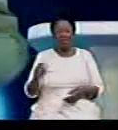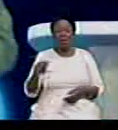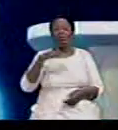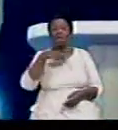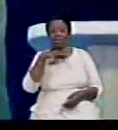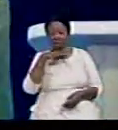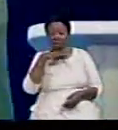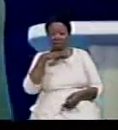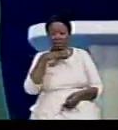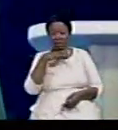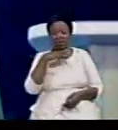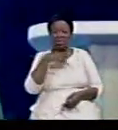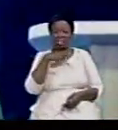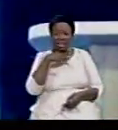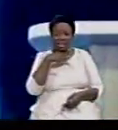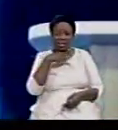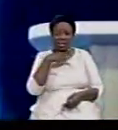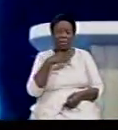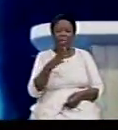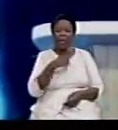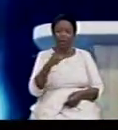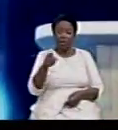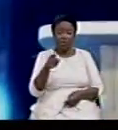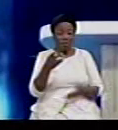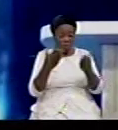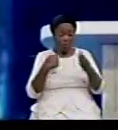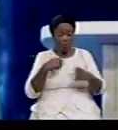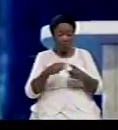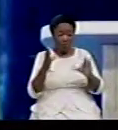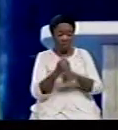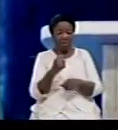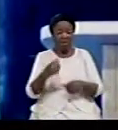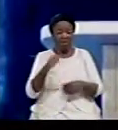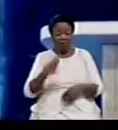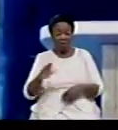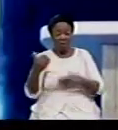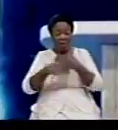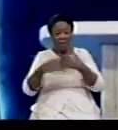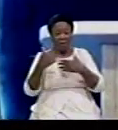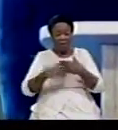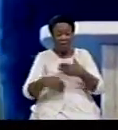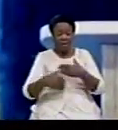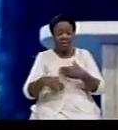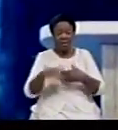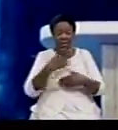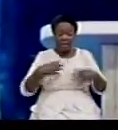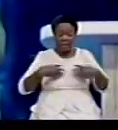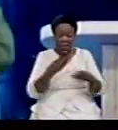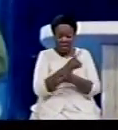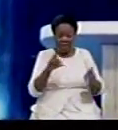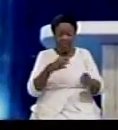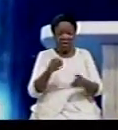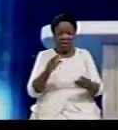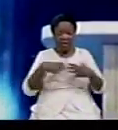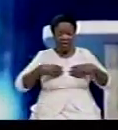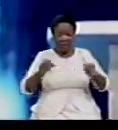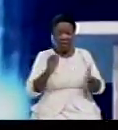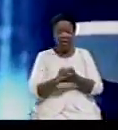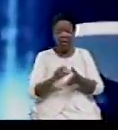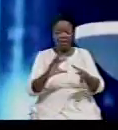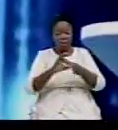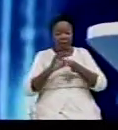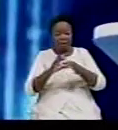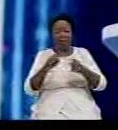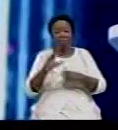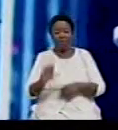And you want me to take the children's bread, the deliverance and the healing belonging to the children, and give